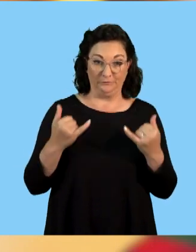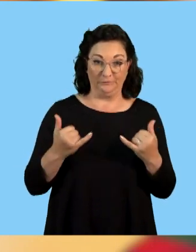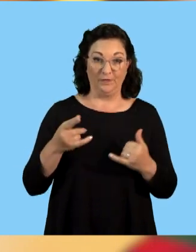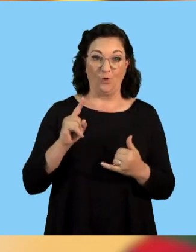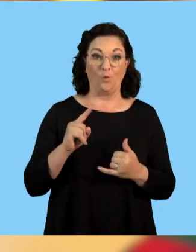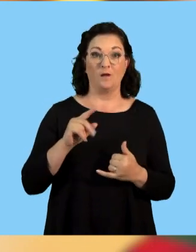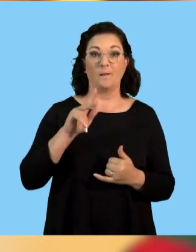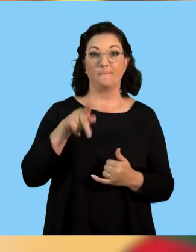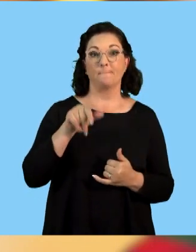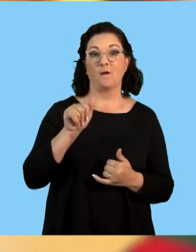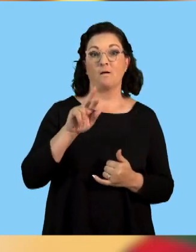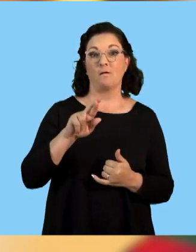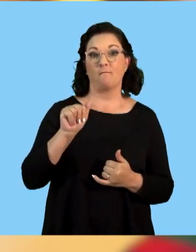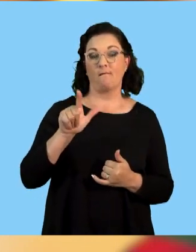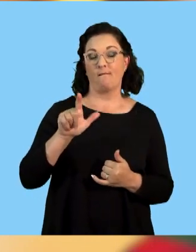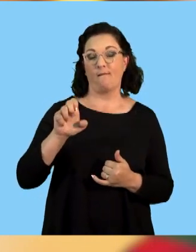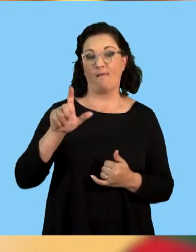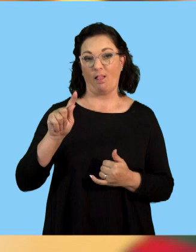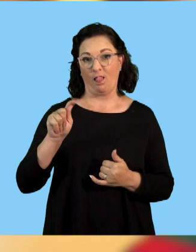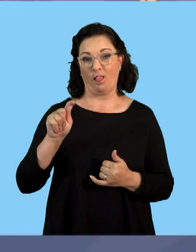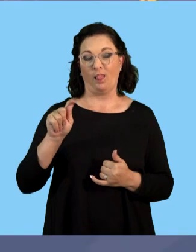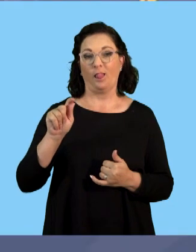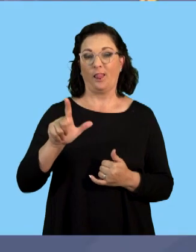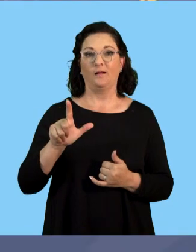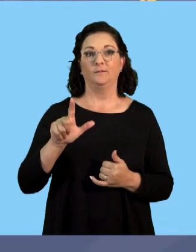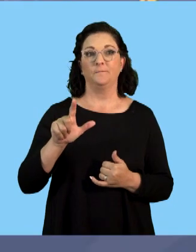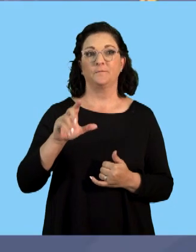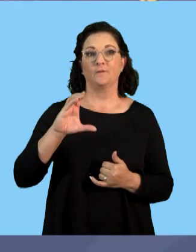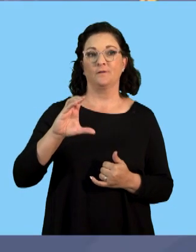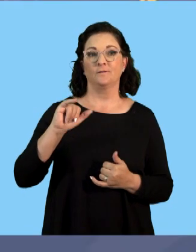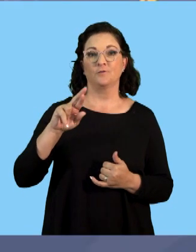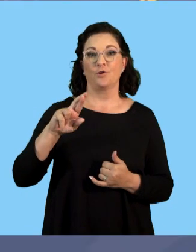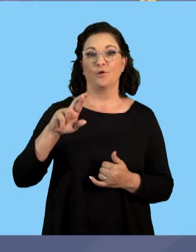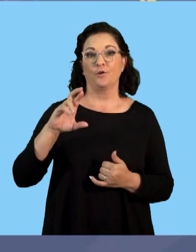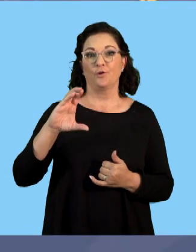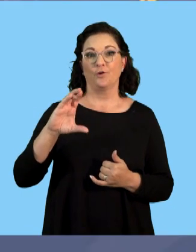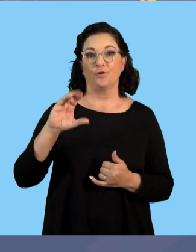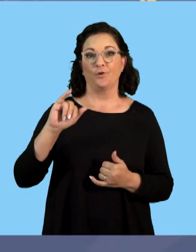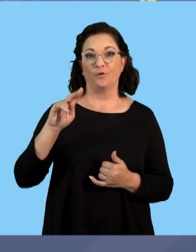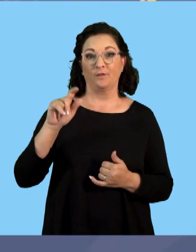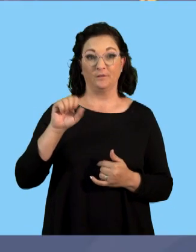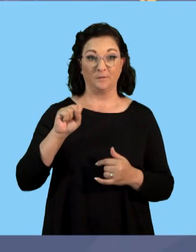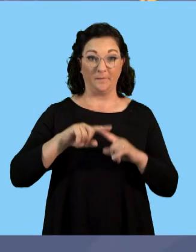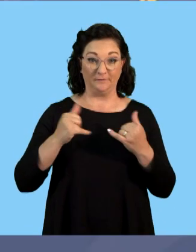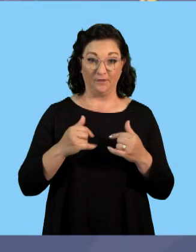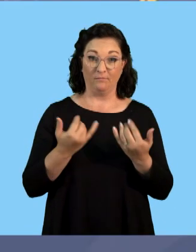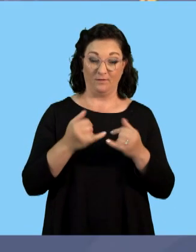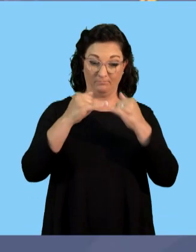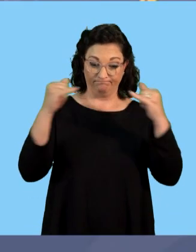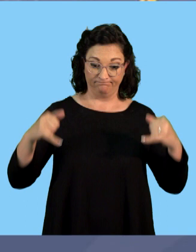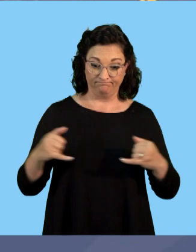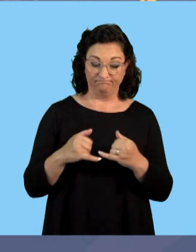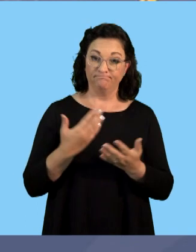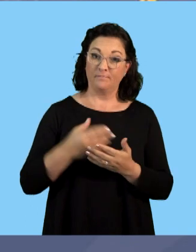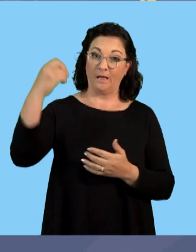circuit. So before we start, did you know that parallel circuits keep the lights on in our homes and ensure that